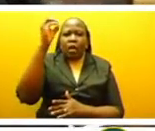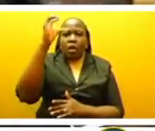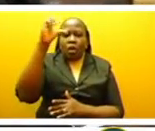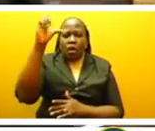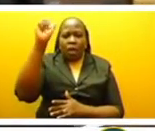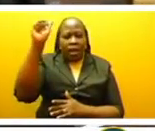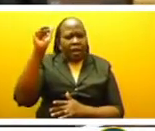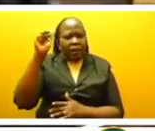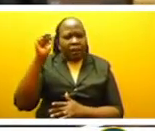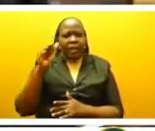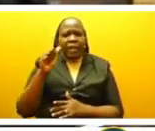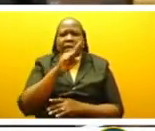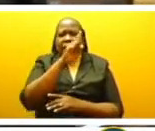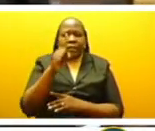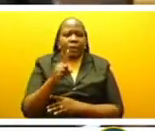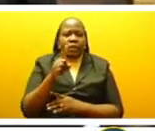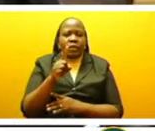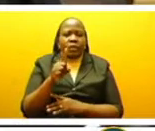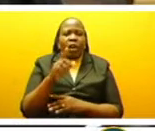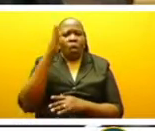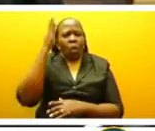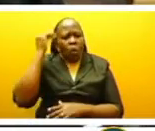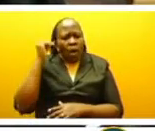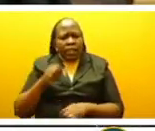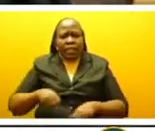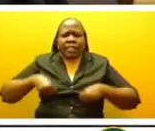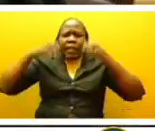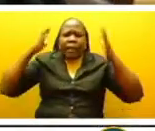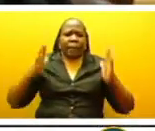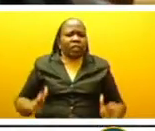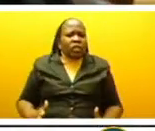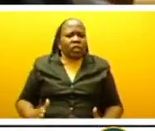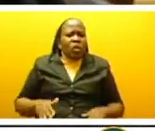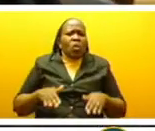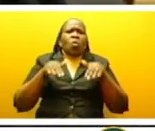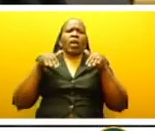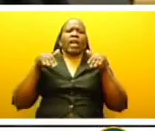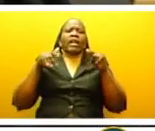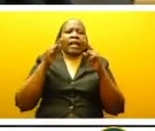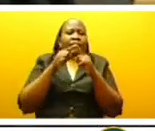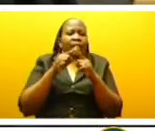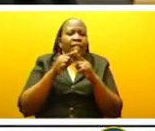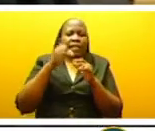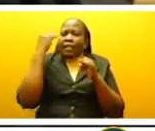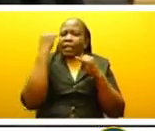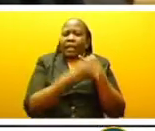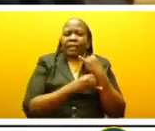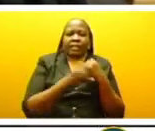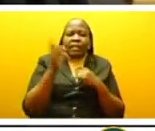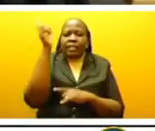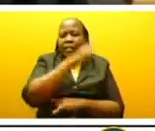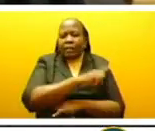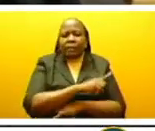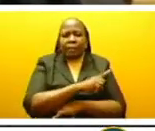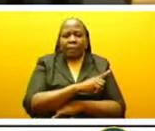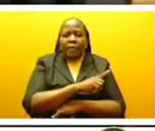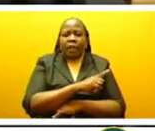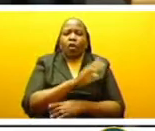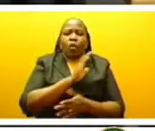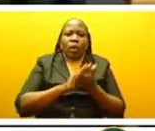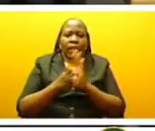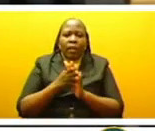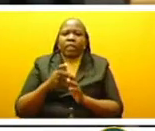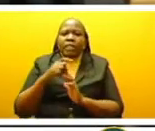wait until the next day and try to reach consensus and address the 27 constituencies?